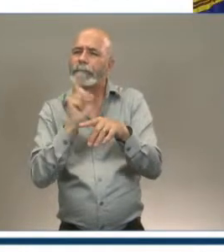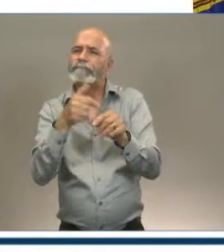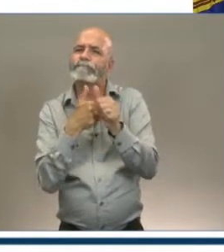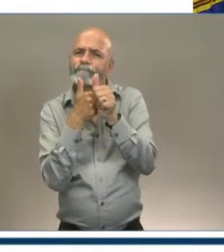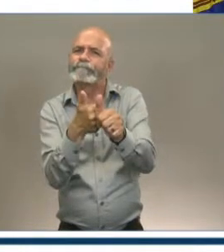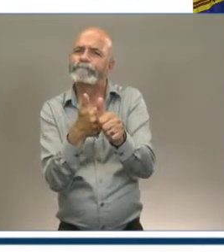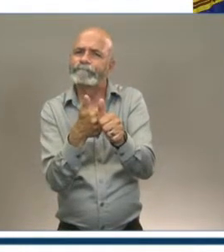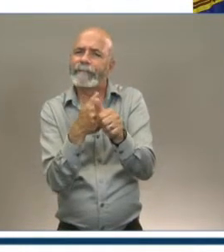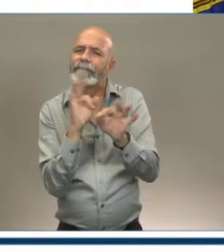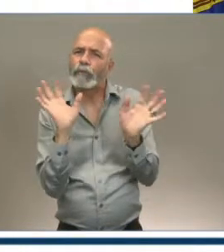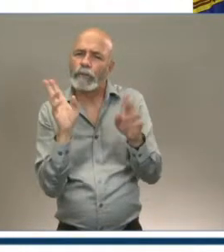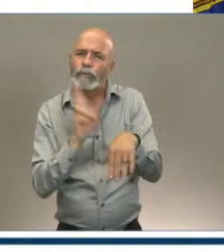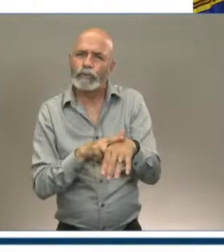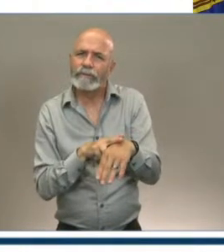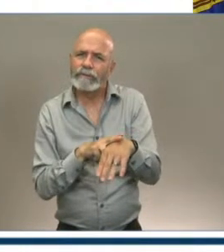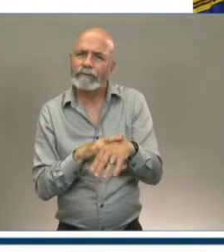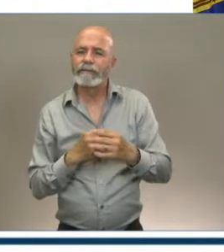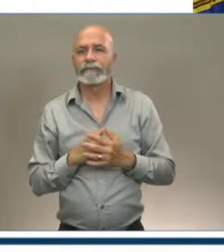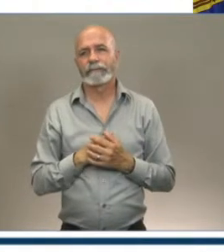with your follow-up.